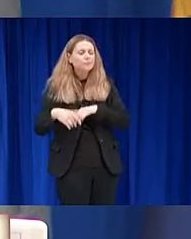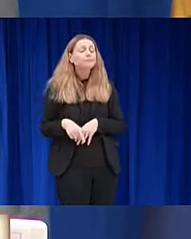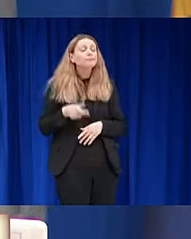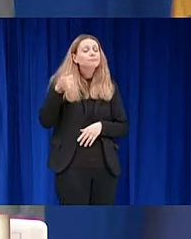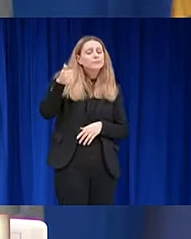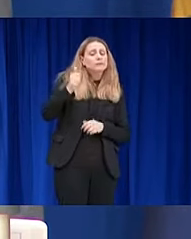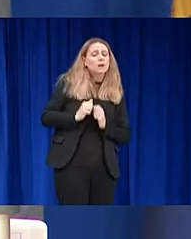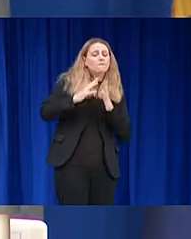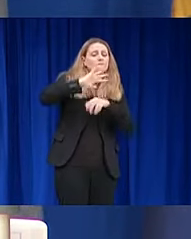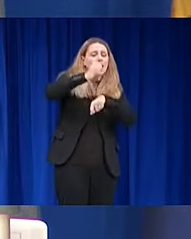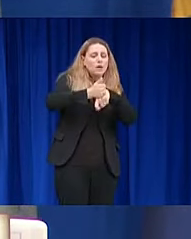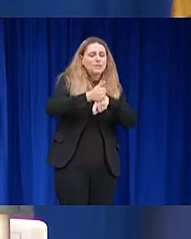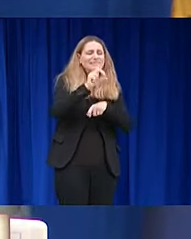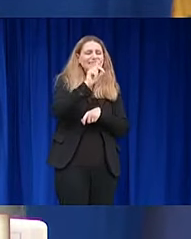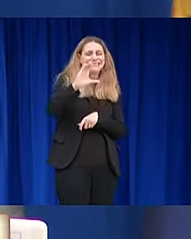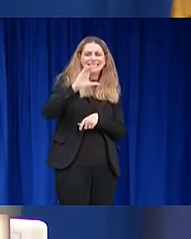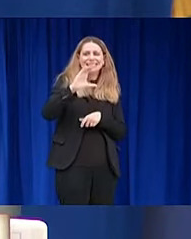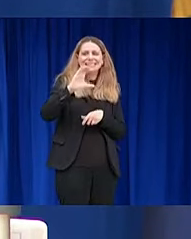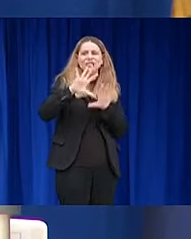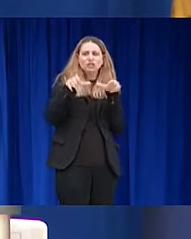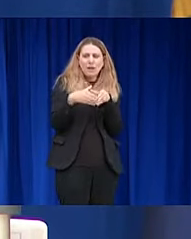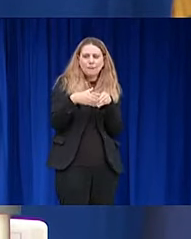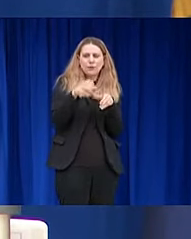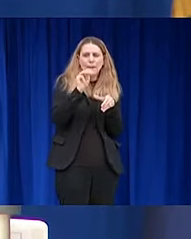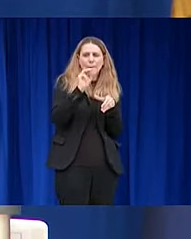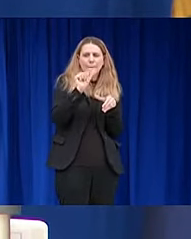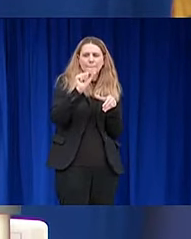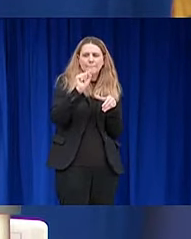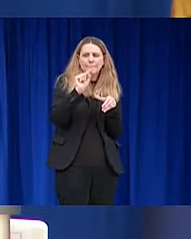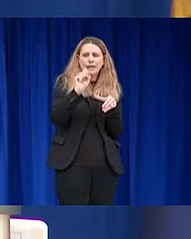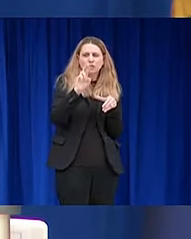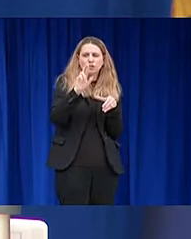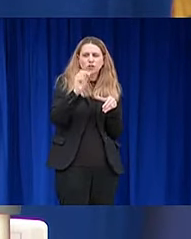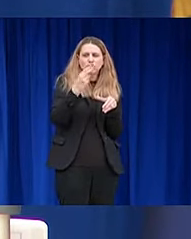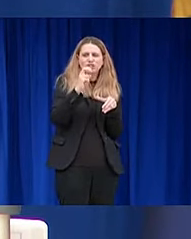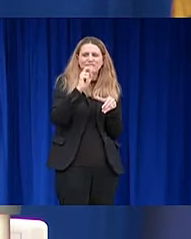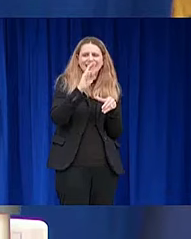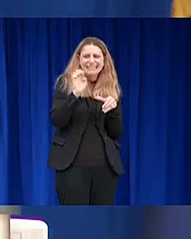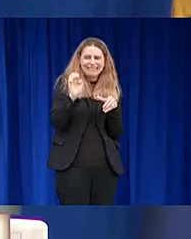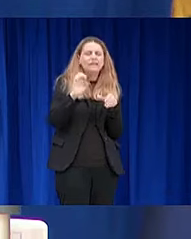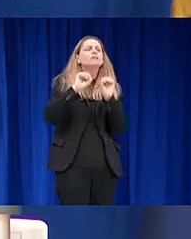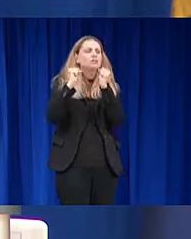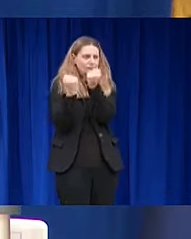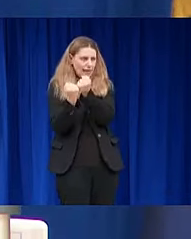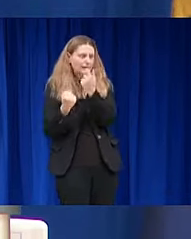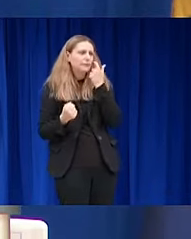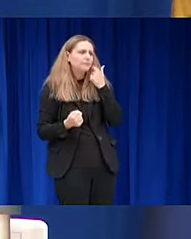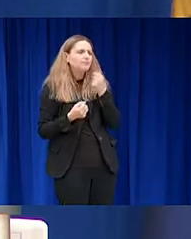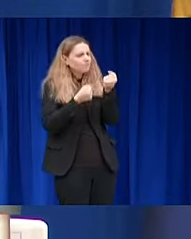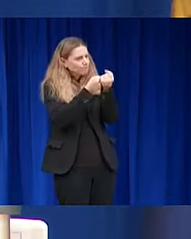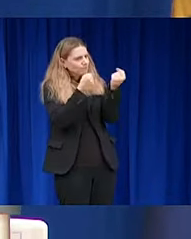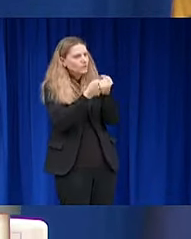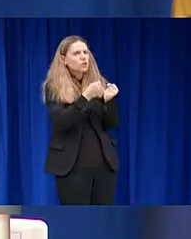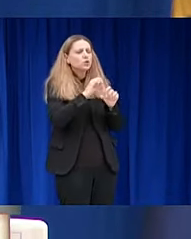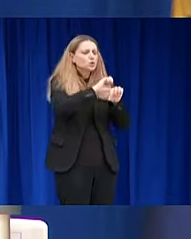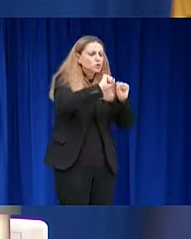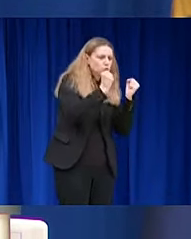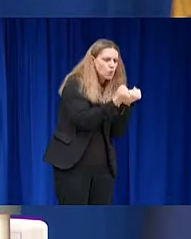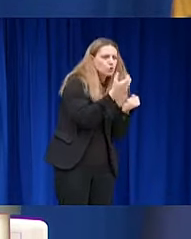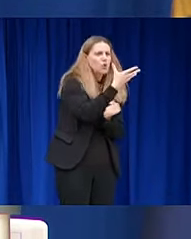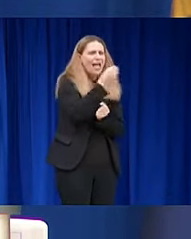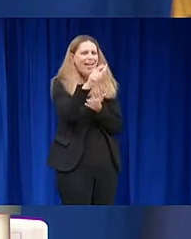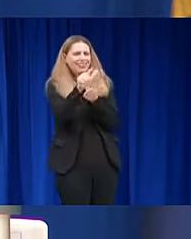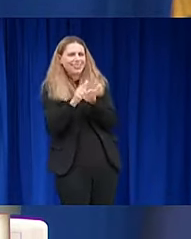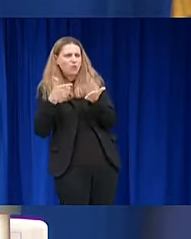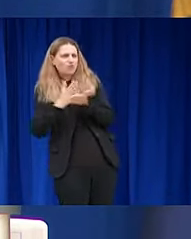Mattachine Society, an organization committed to achieving equal social and legal rights for gay people.